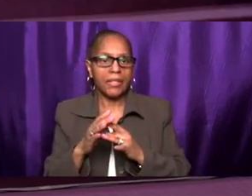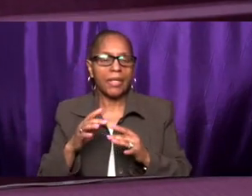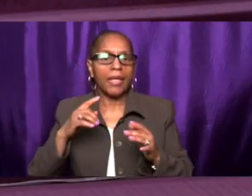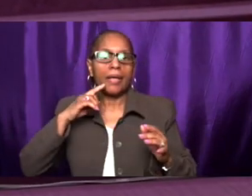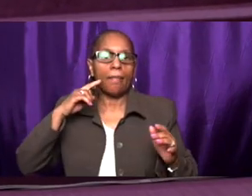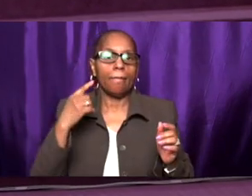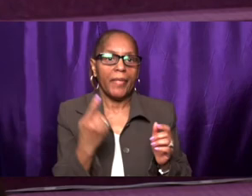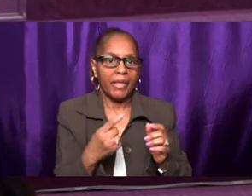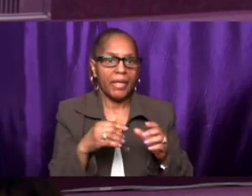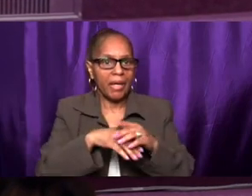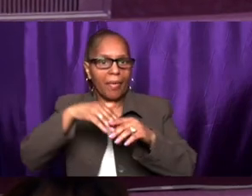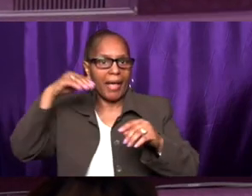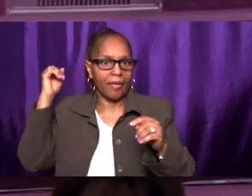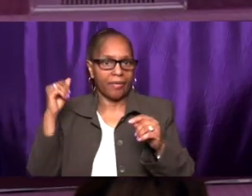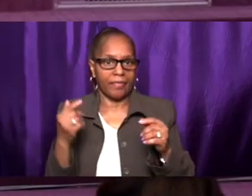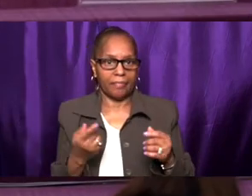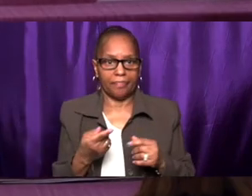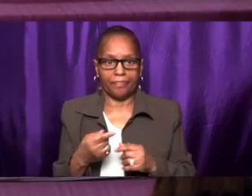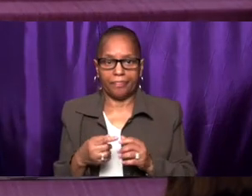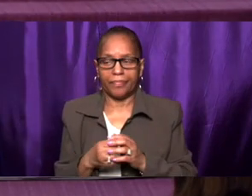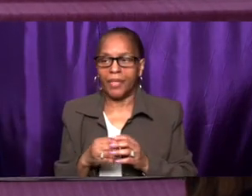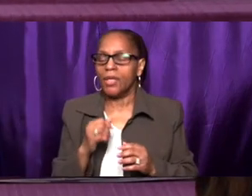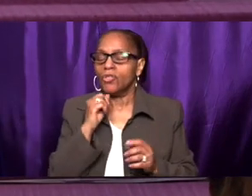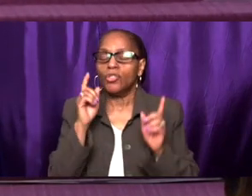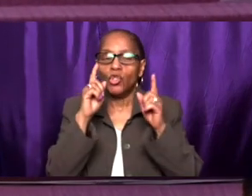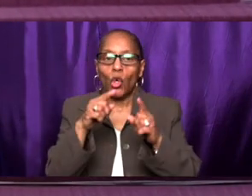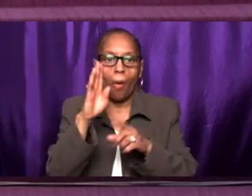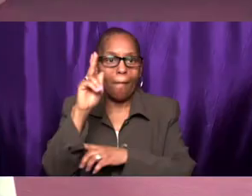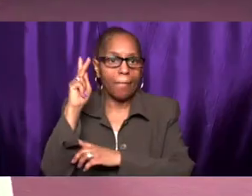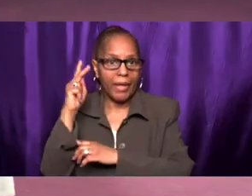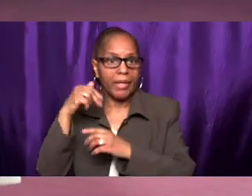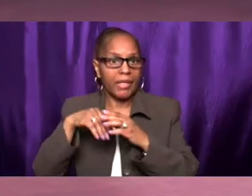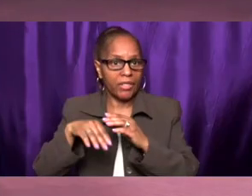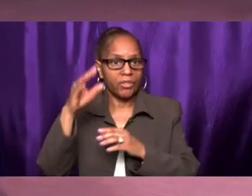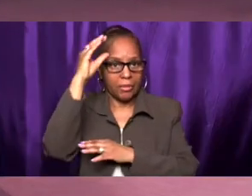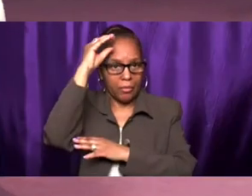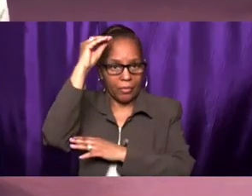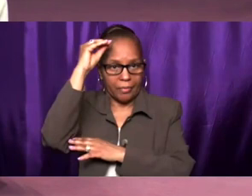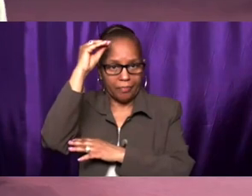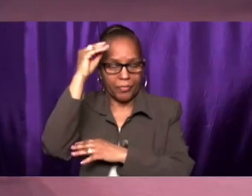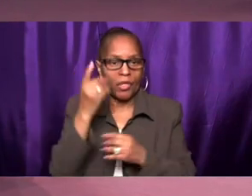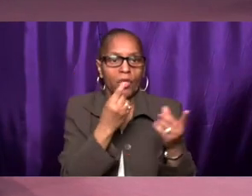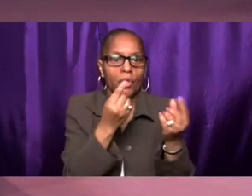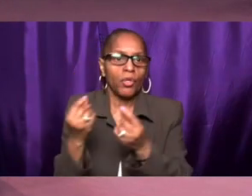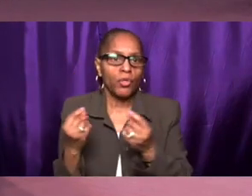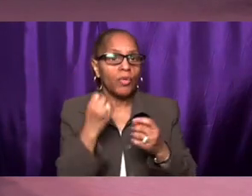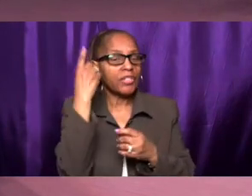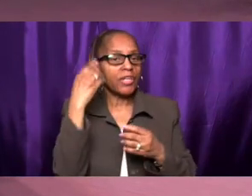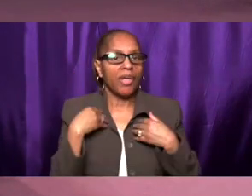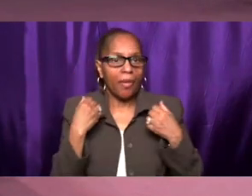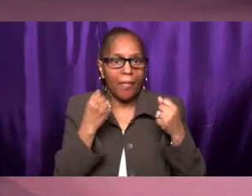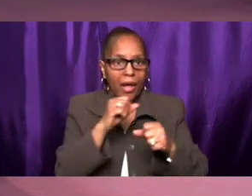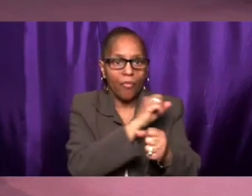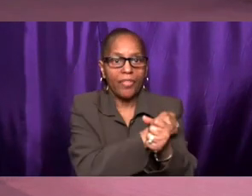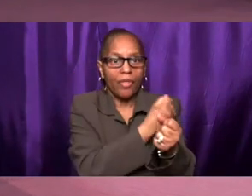of him. And don't you go back into him. Do you understand you have the power and